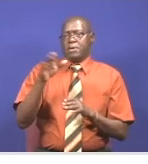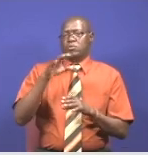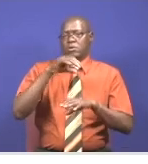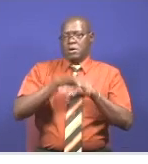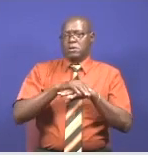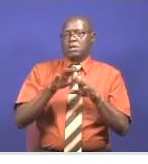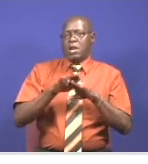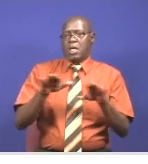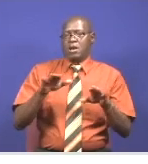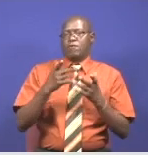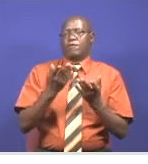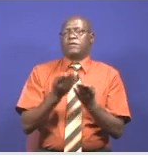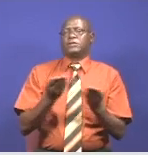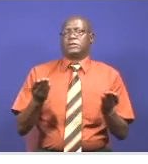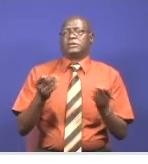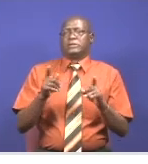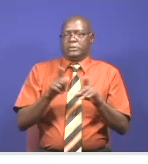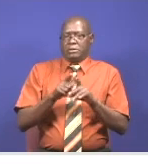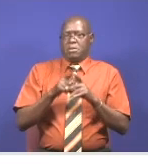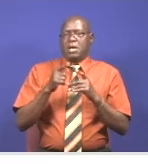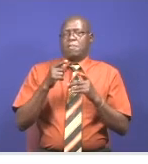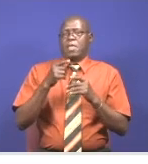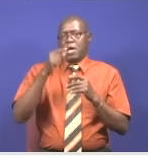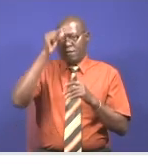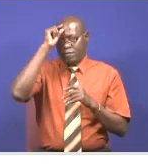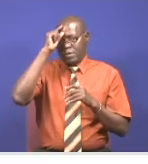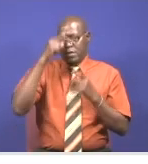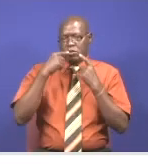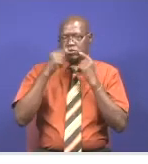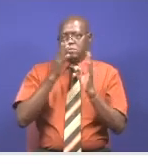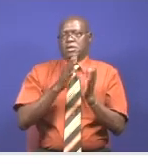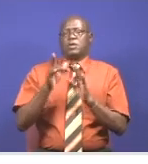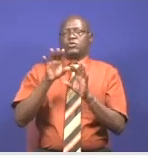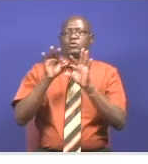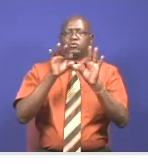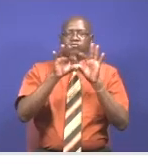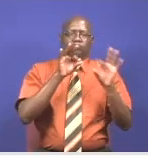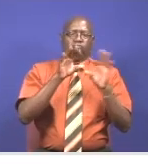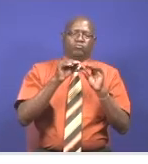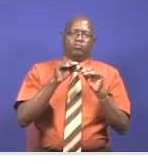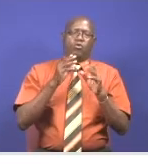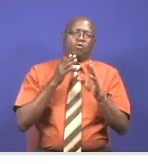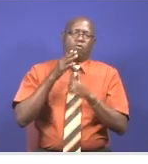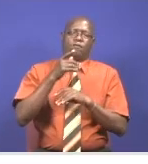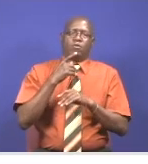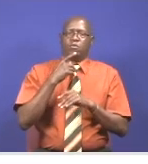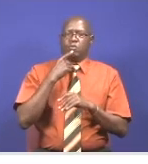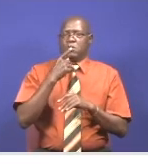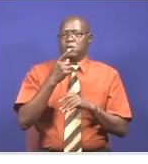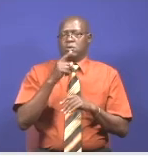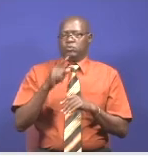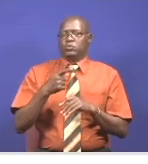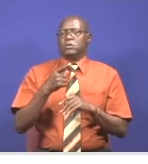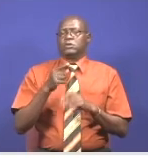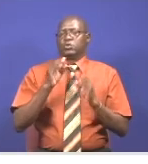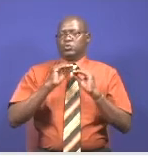facilities. This came as the government announced plans to recruit over 1,300 trainers for the TVETS following an outcry of